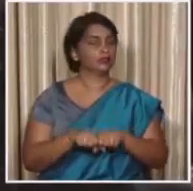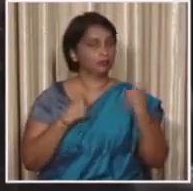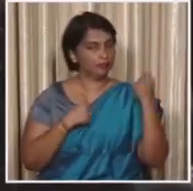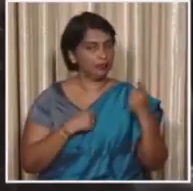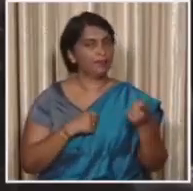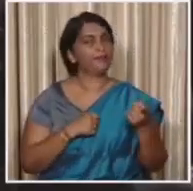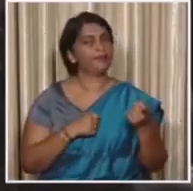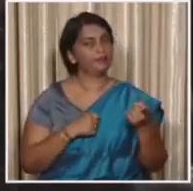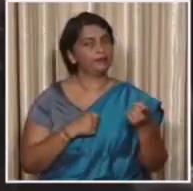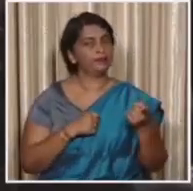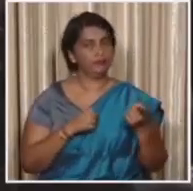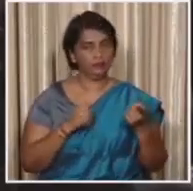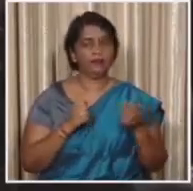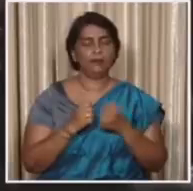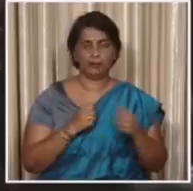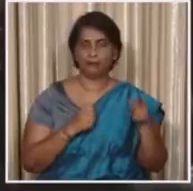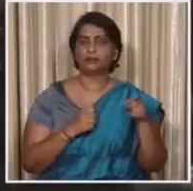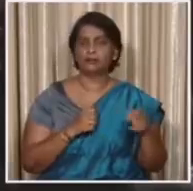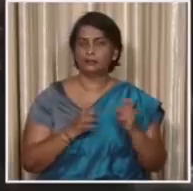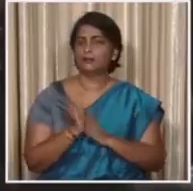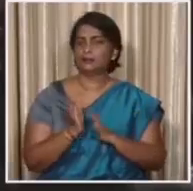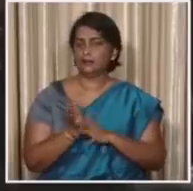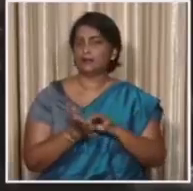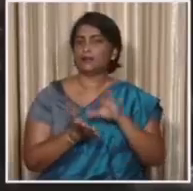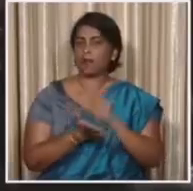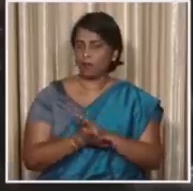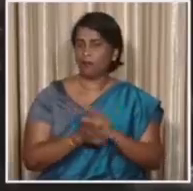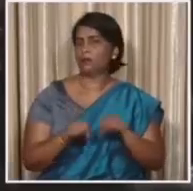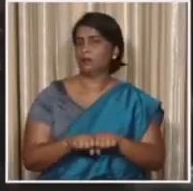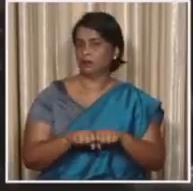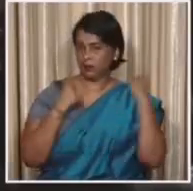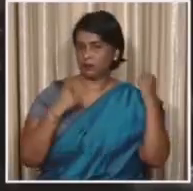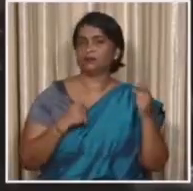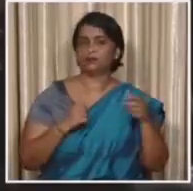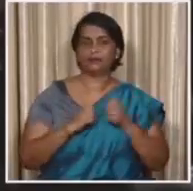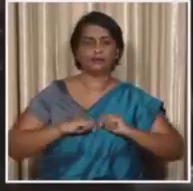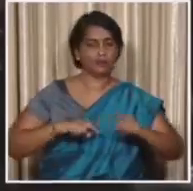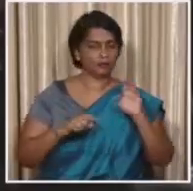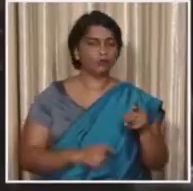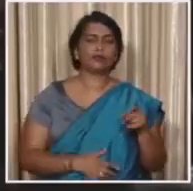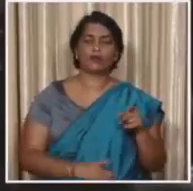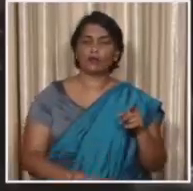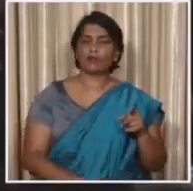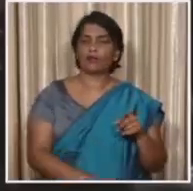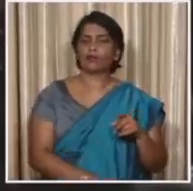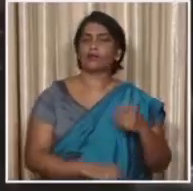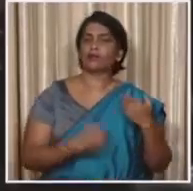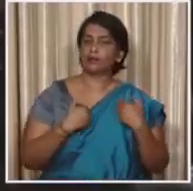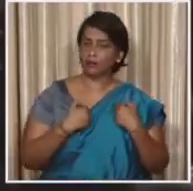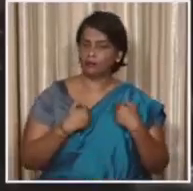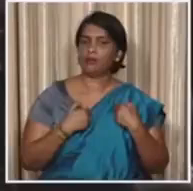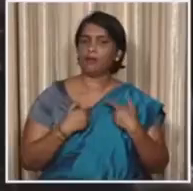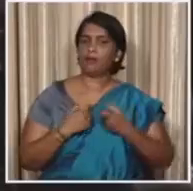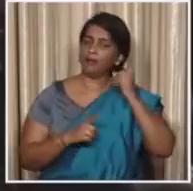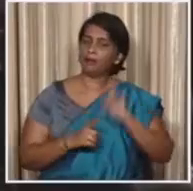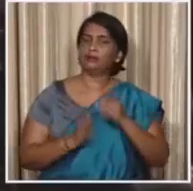violated. This, everybody said, should be done with consensus. Second reading happened without